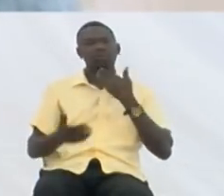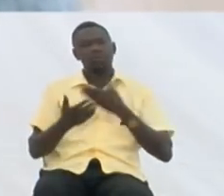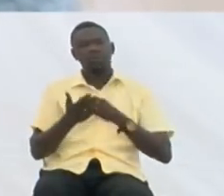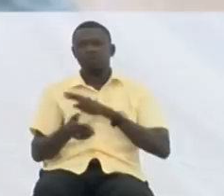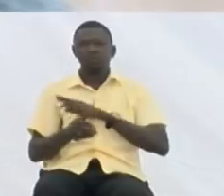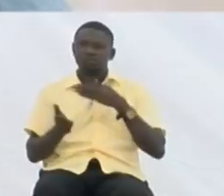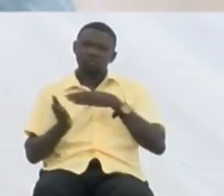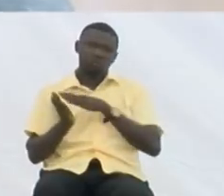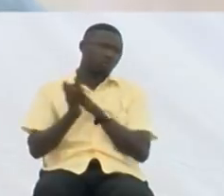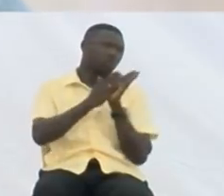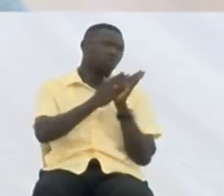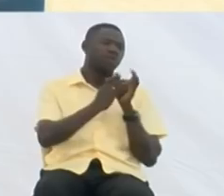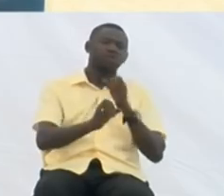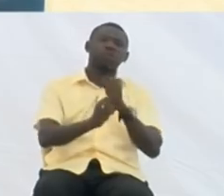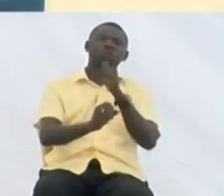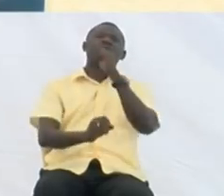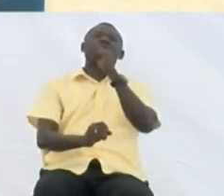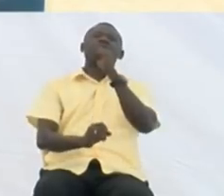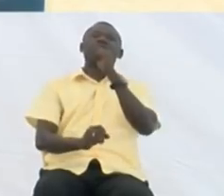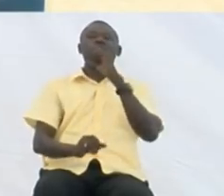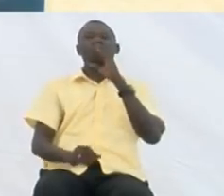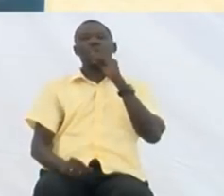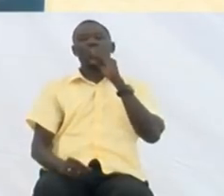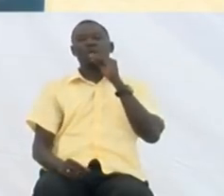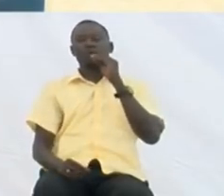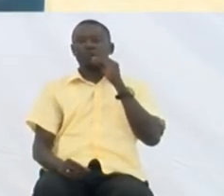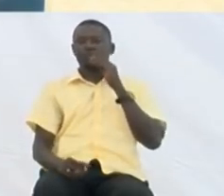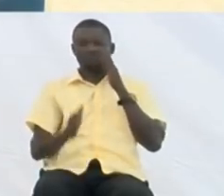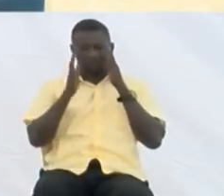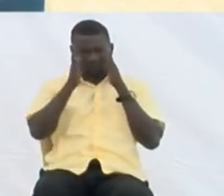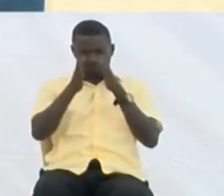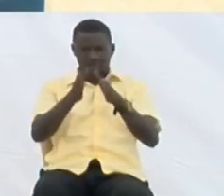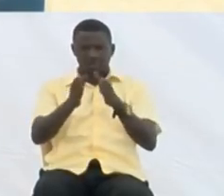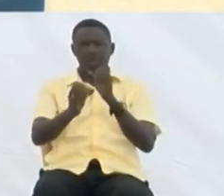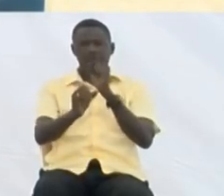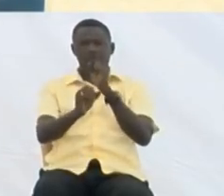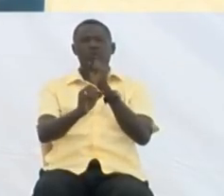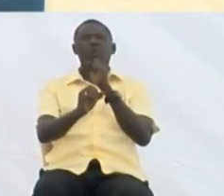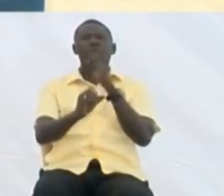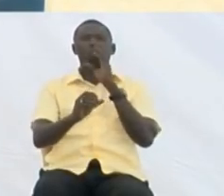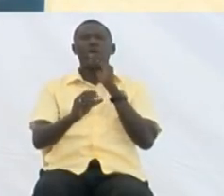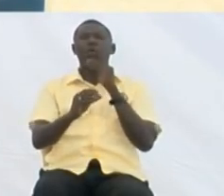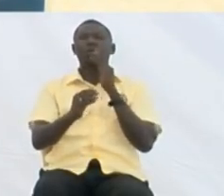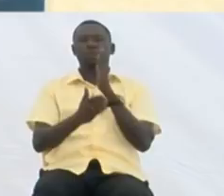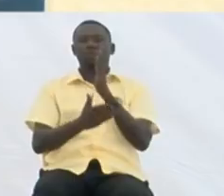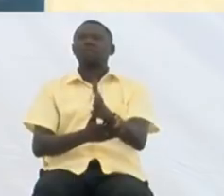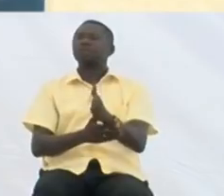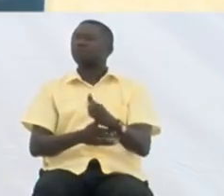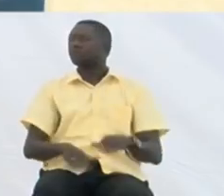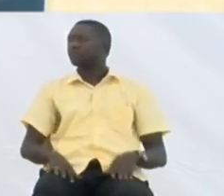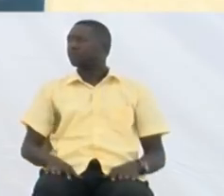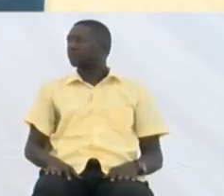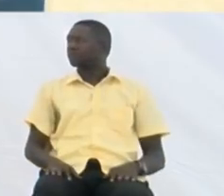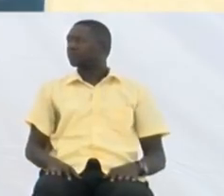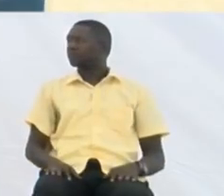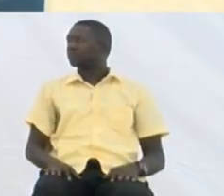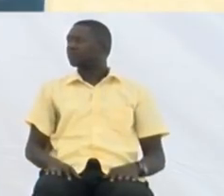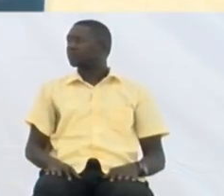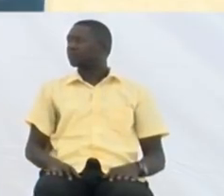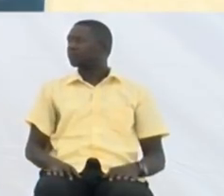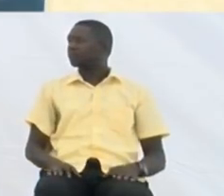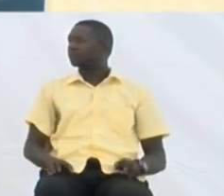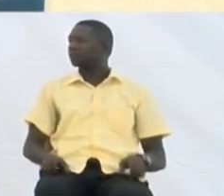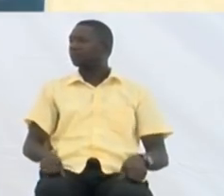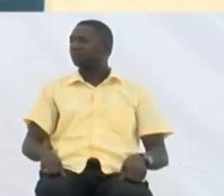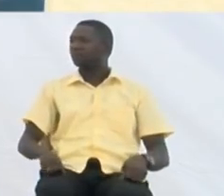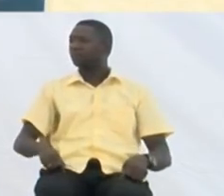from the microphone. Ako nibeja birokela, kana eko di microphone la, isi nyatiling commissioner la, wole mnil molumen